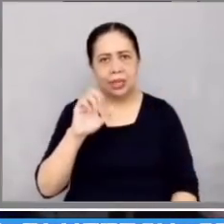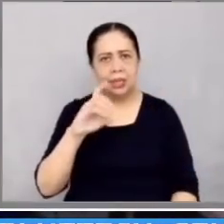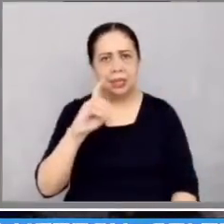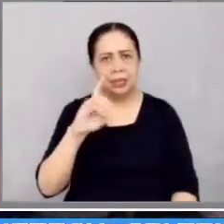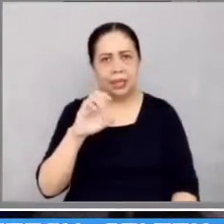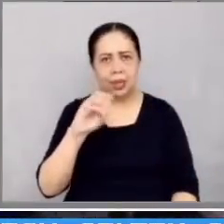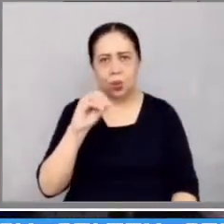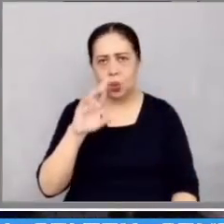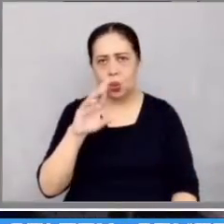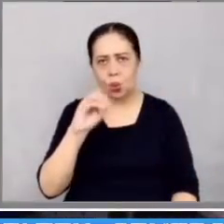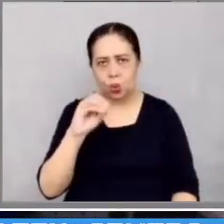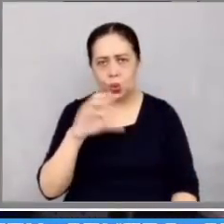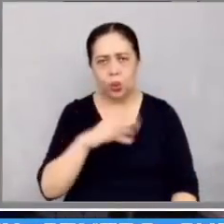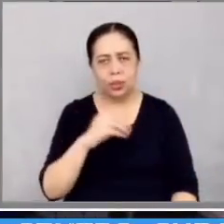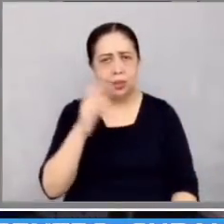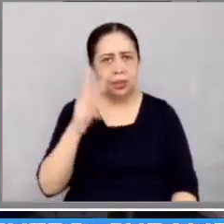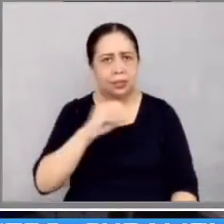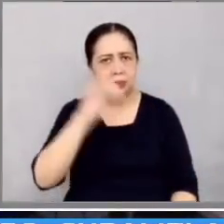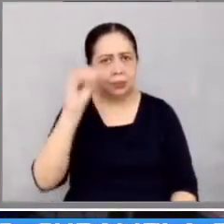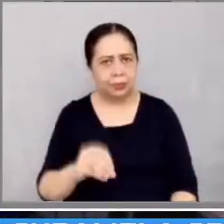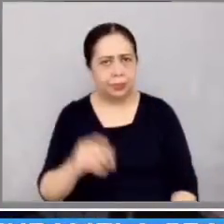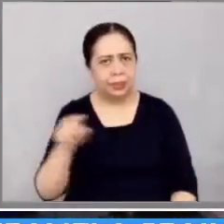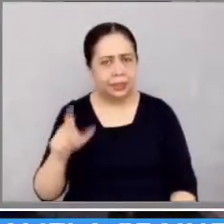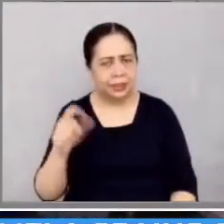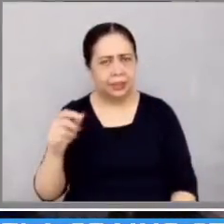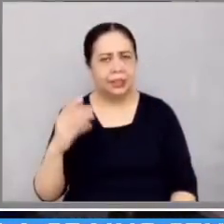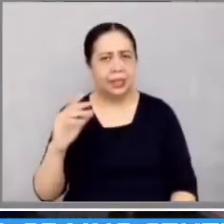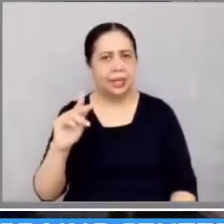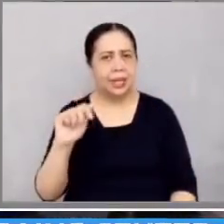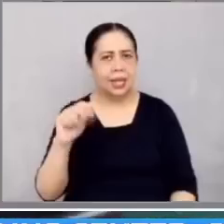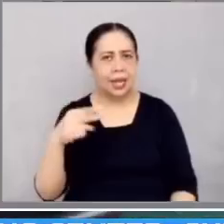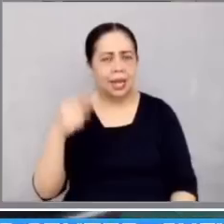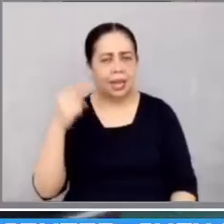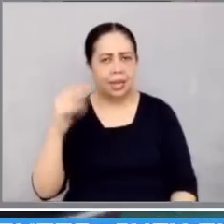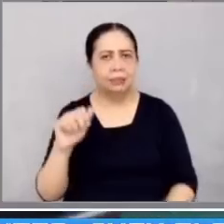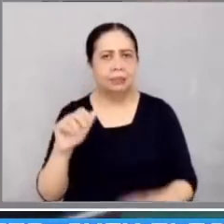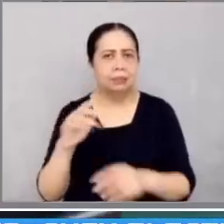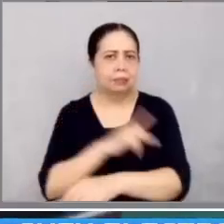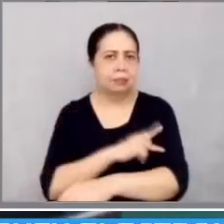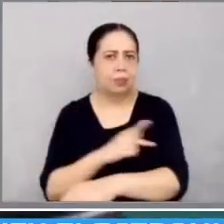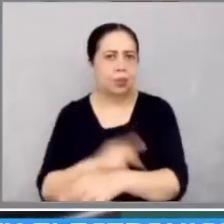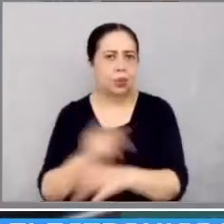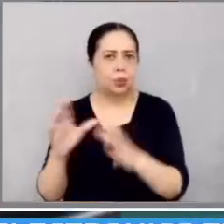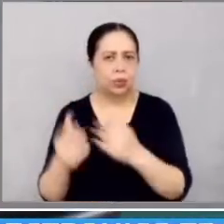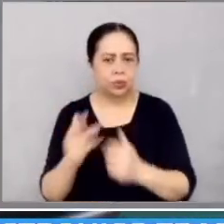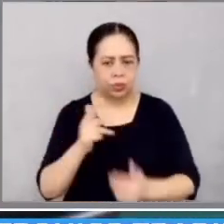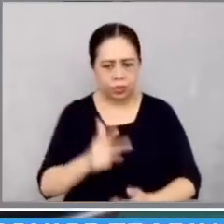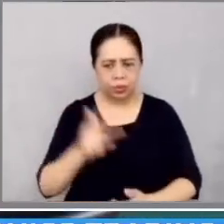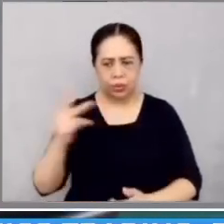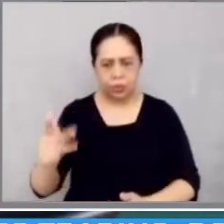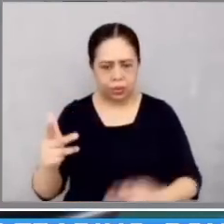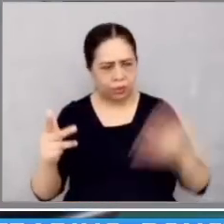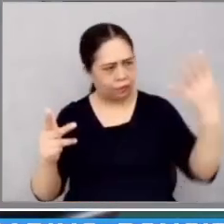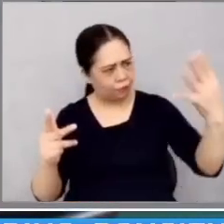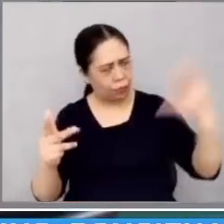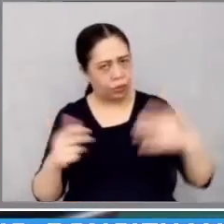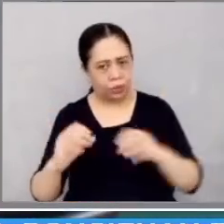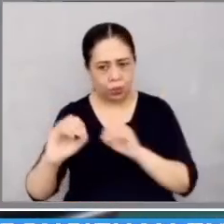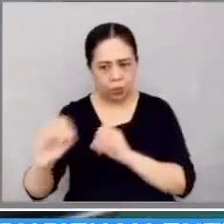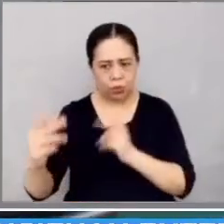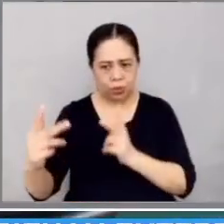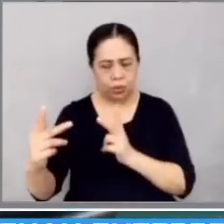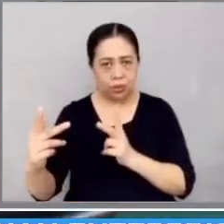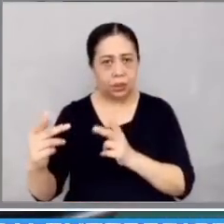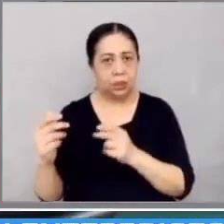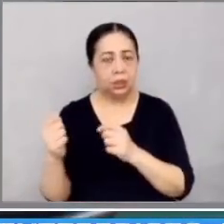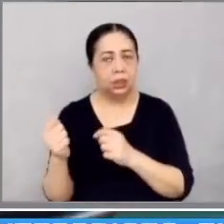Corporation at 30% ng Calaca High Power Corporation. The group, one of the 30% owners joins